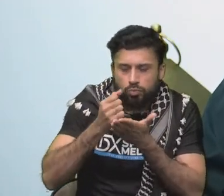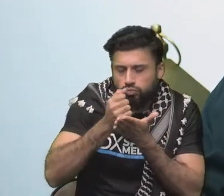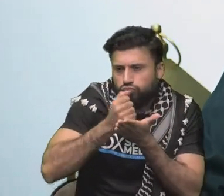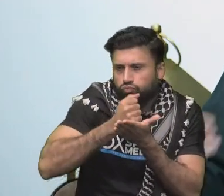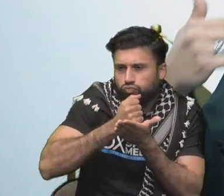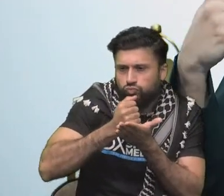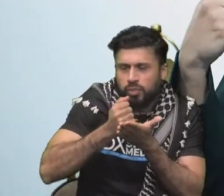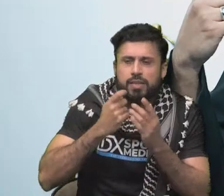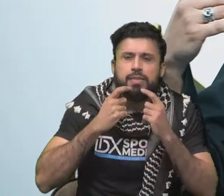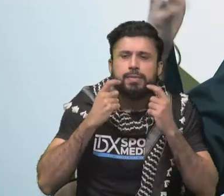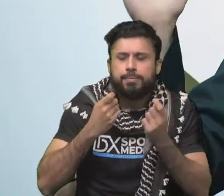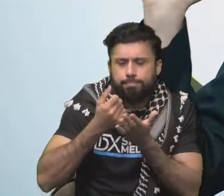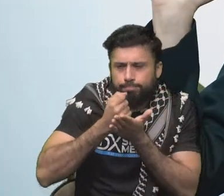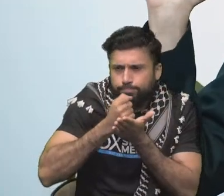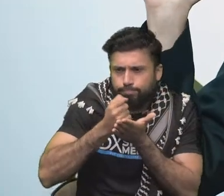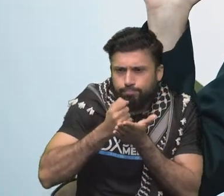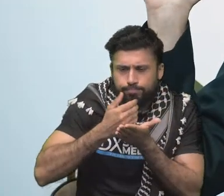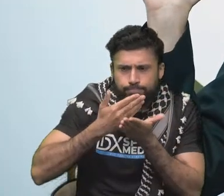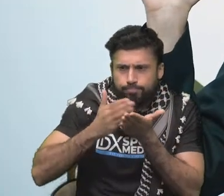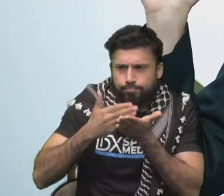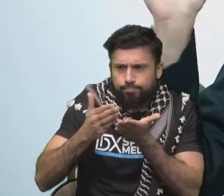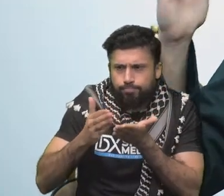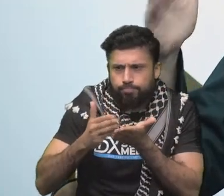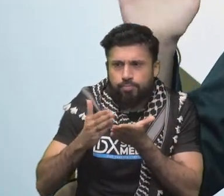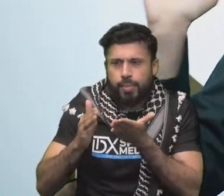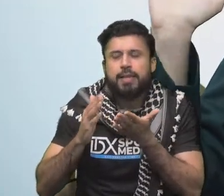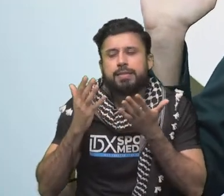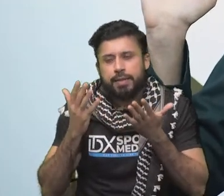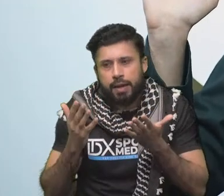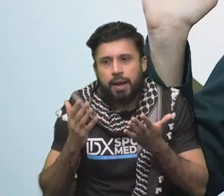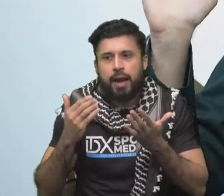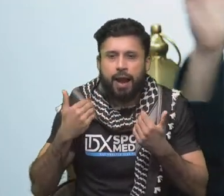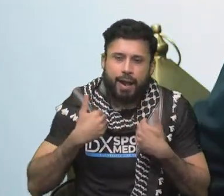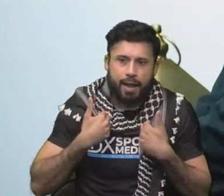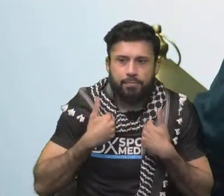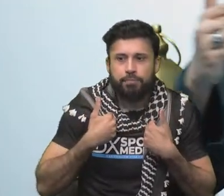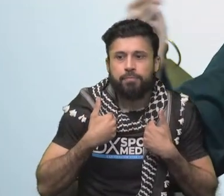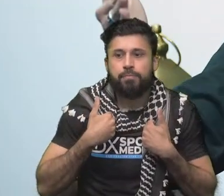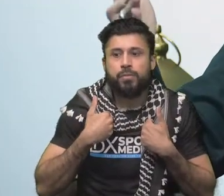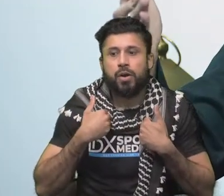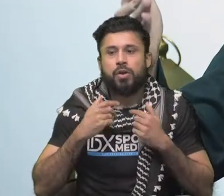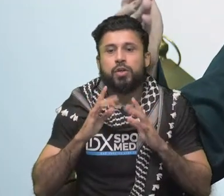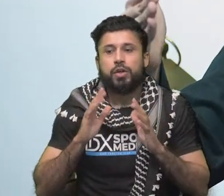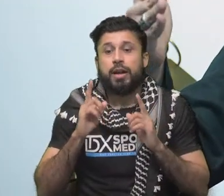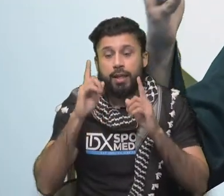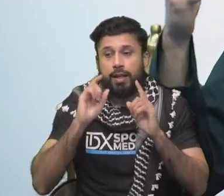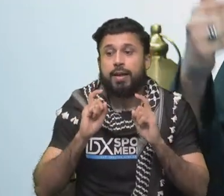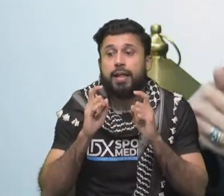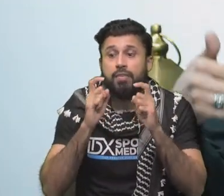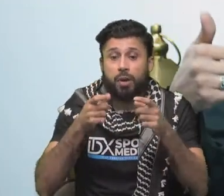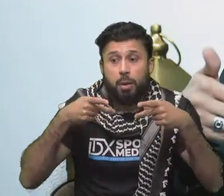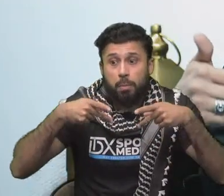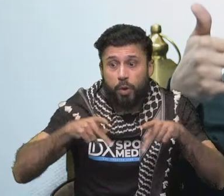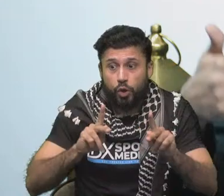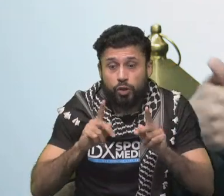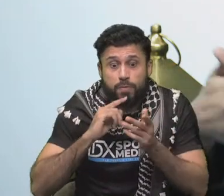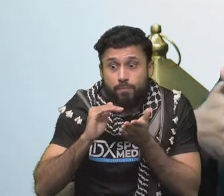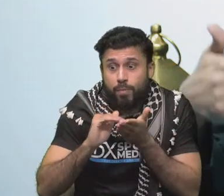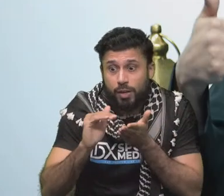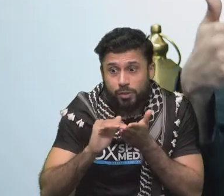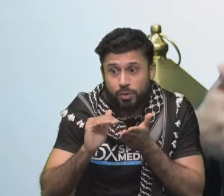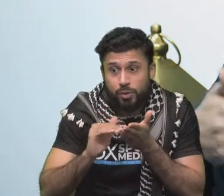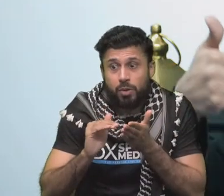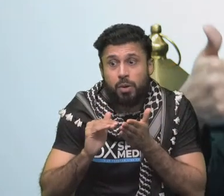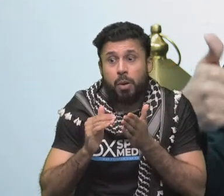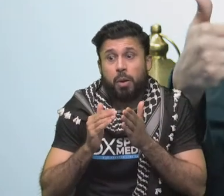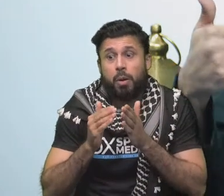ta'ala by just in the face of His command saying, well, Allah will forgive me anyway, so I don't have to do this all the way. Dear brothers and sisters, Ramadan